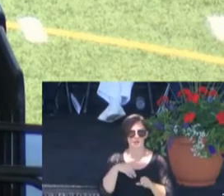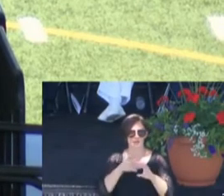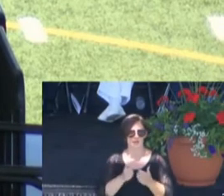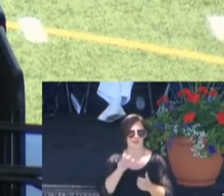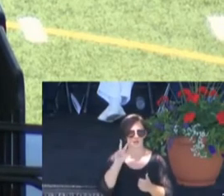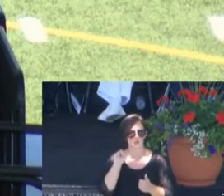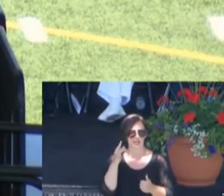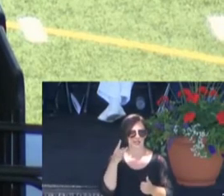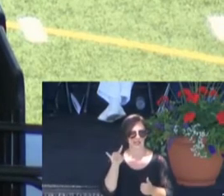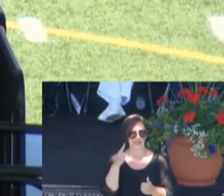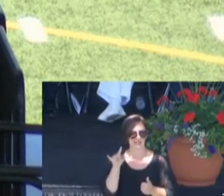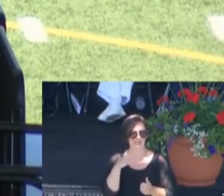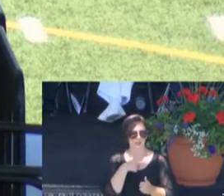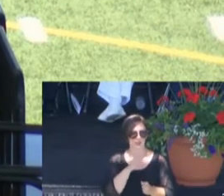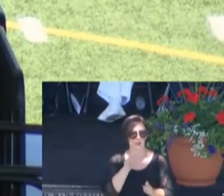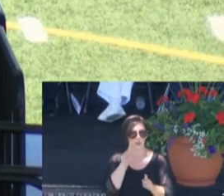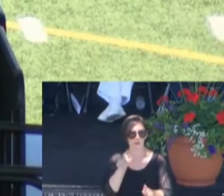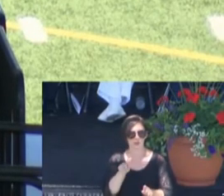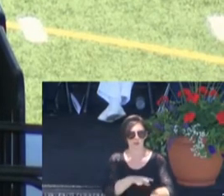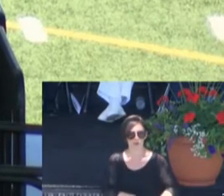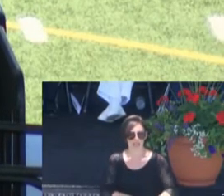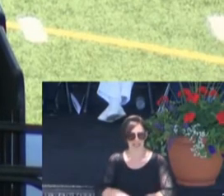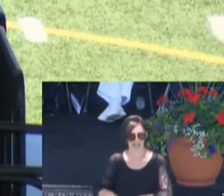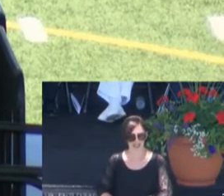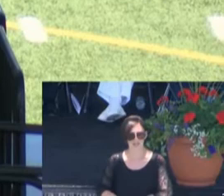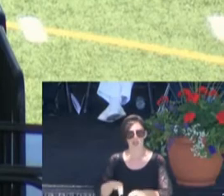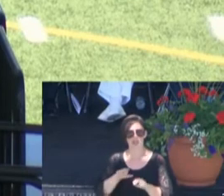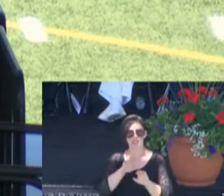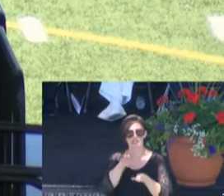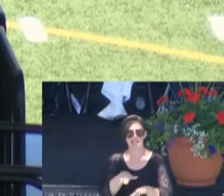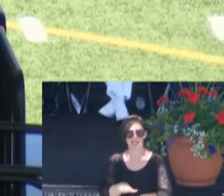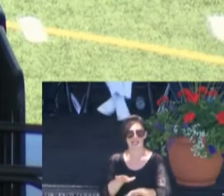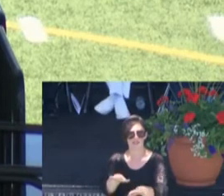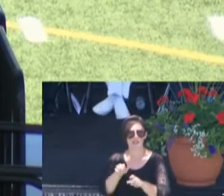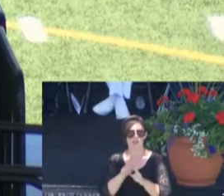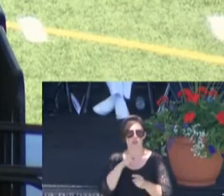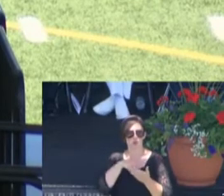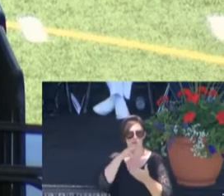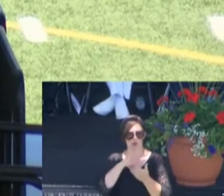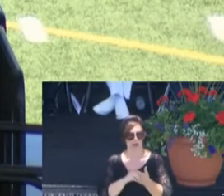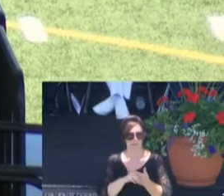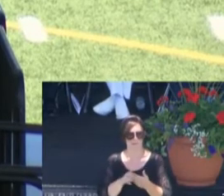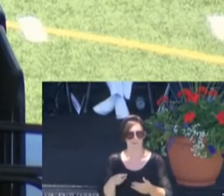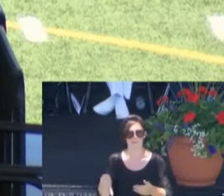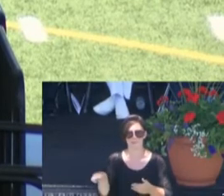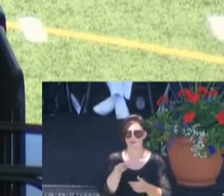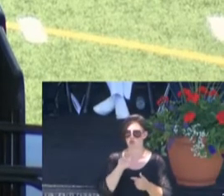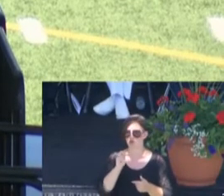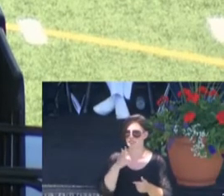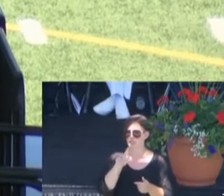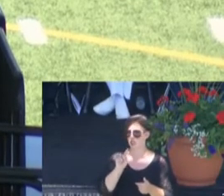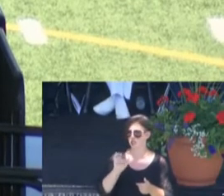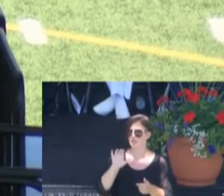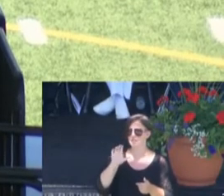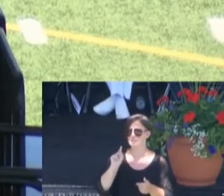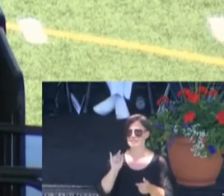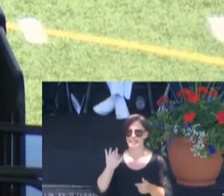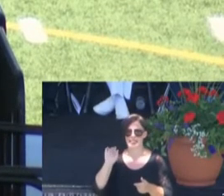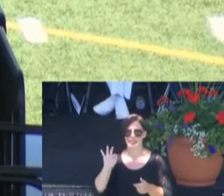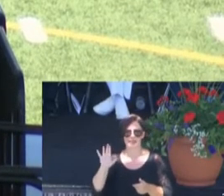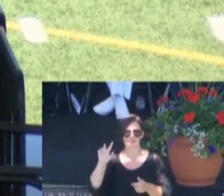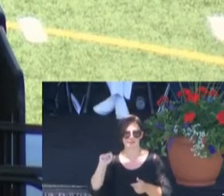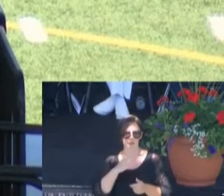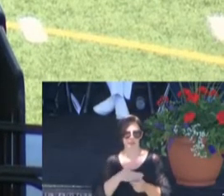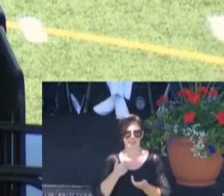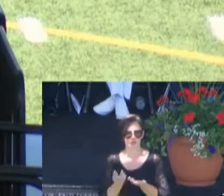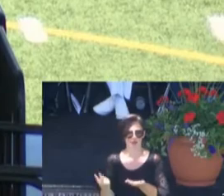2018 who will be commissioned in the United States Navy's Strategic Sea Lift Officer Program. Those seeking a commission in the Strategic Sea Lift Officer Program, please